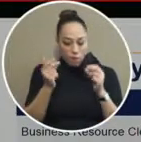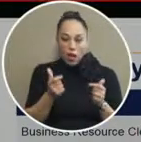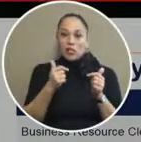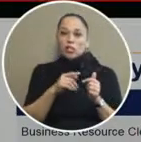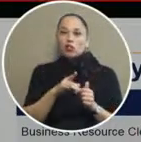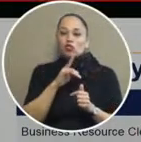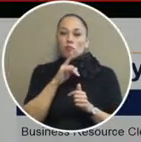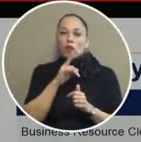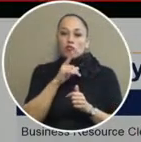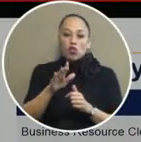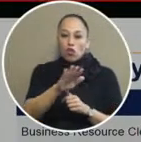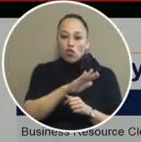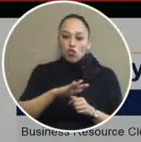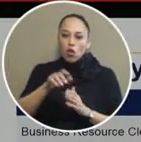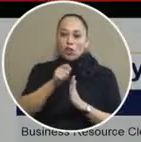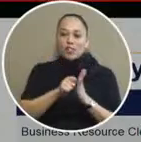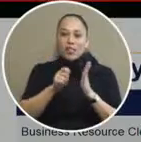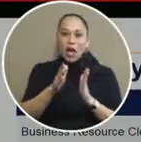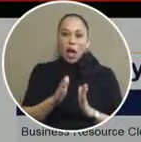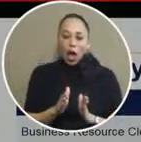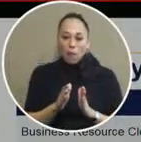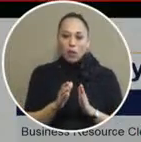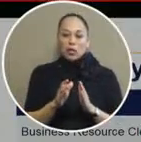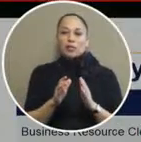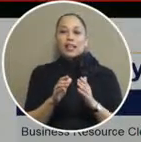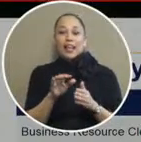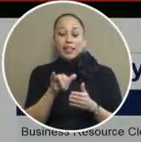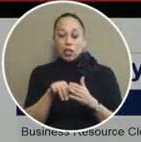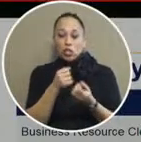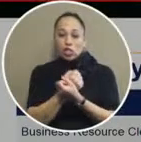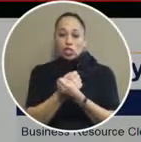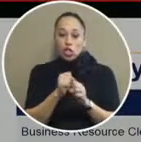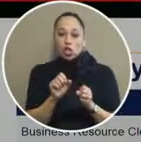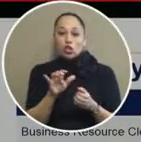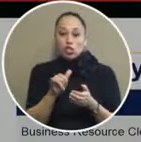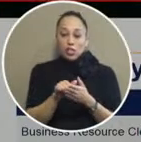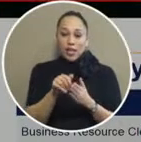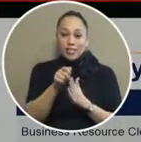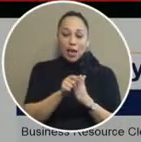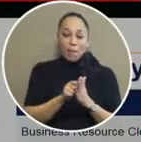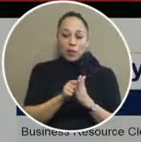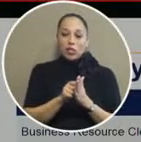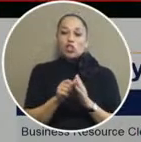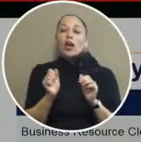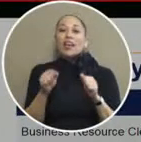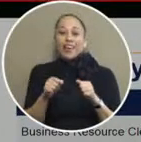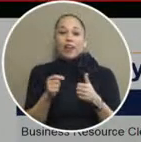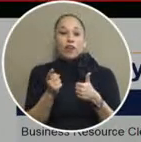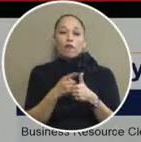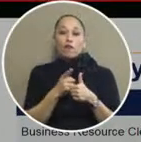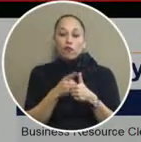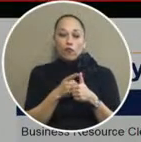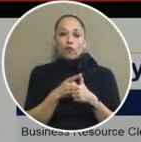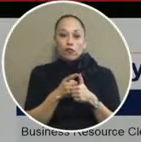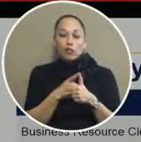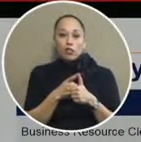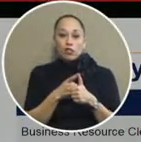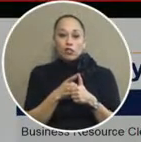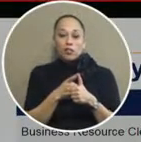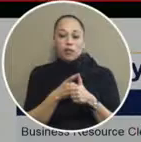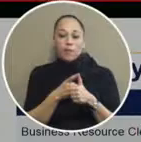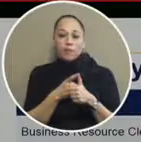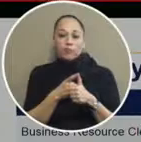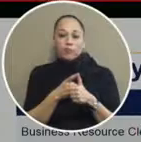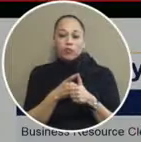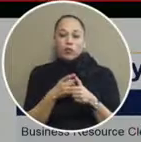make sure that those applicants that were in the queue to secure those grant applications can first be the first ones